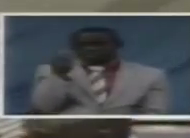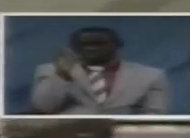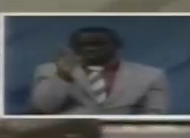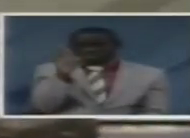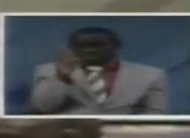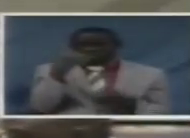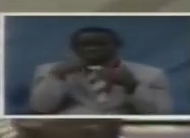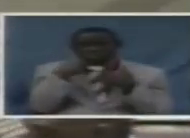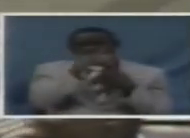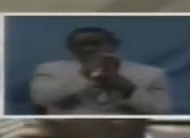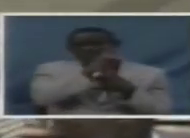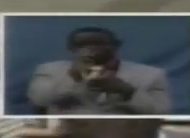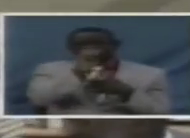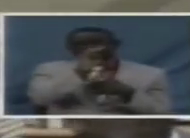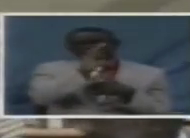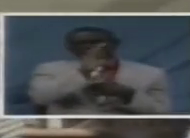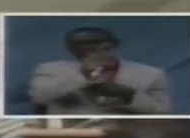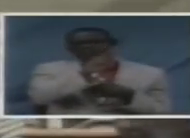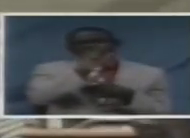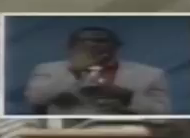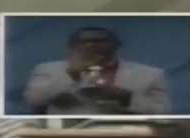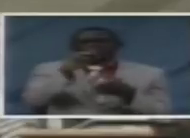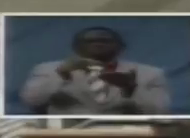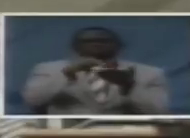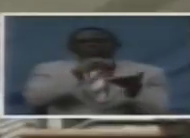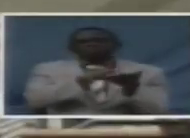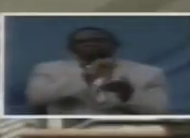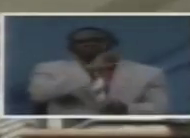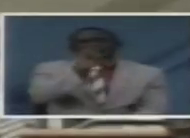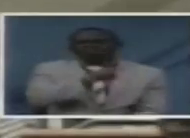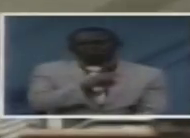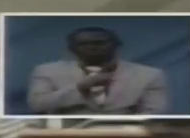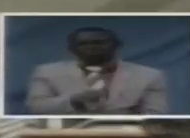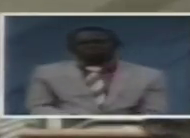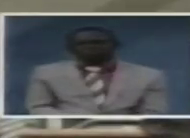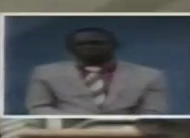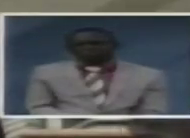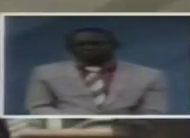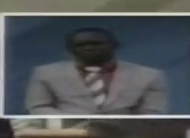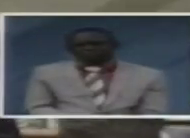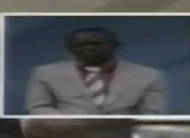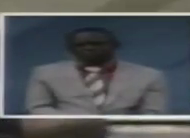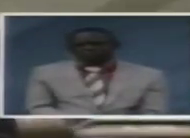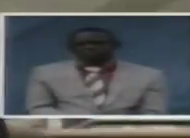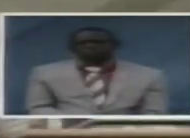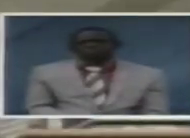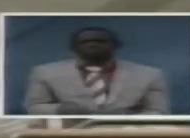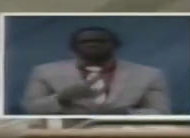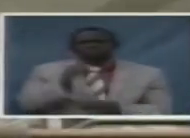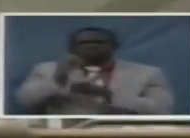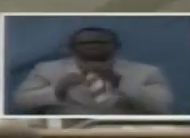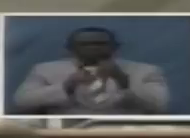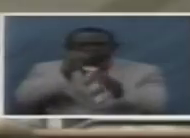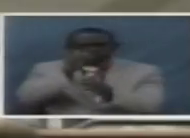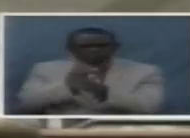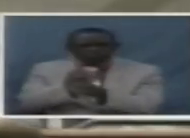million during the same period in 2016. Mr. Speaker, the gross international reserves